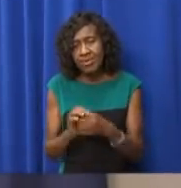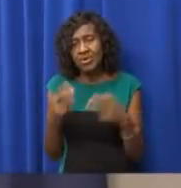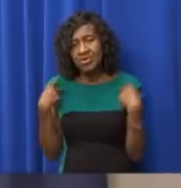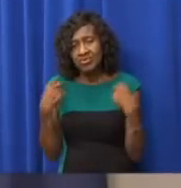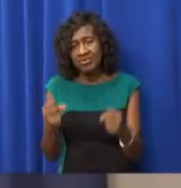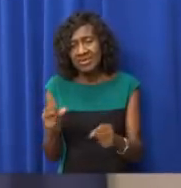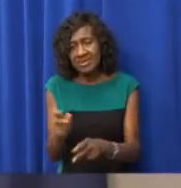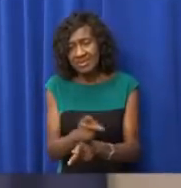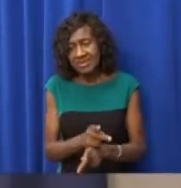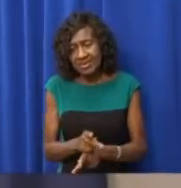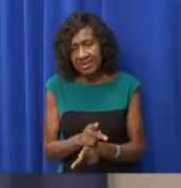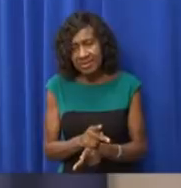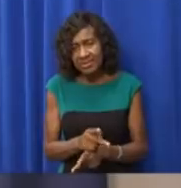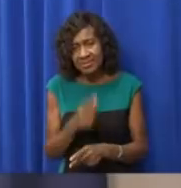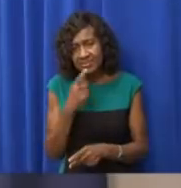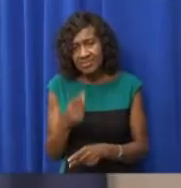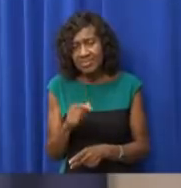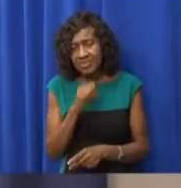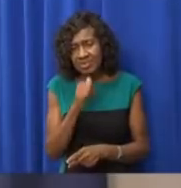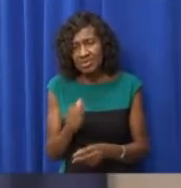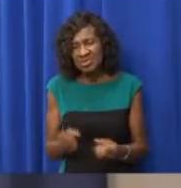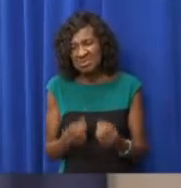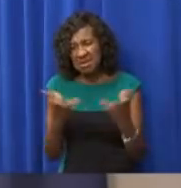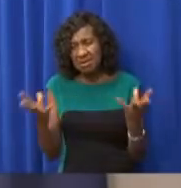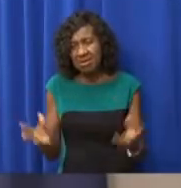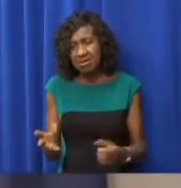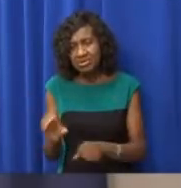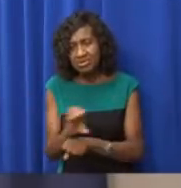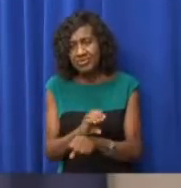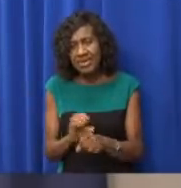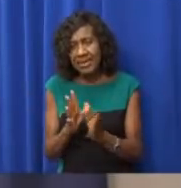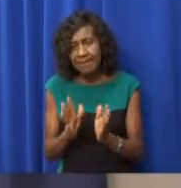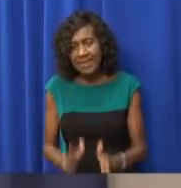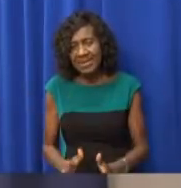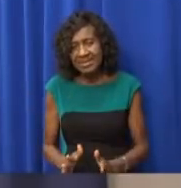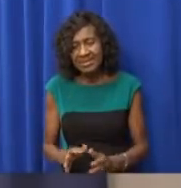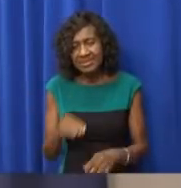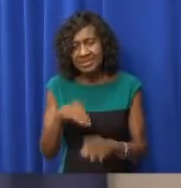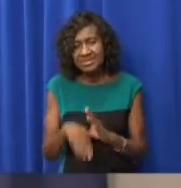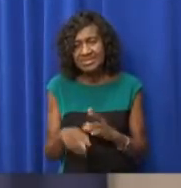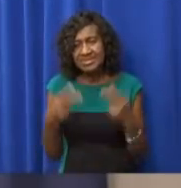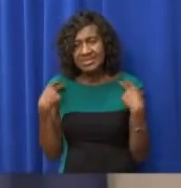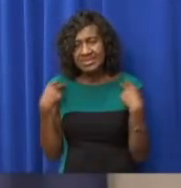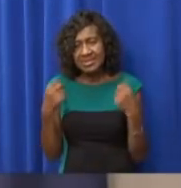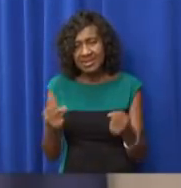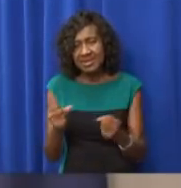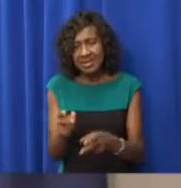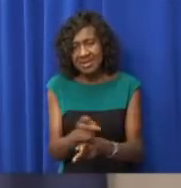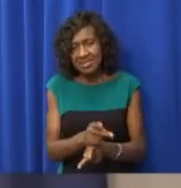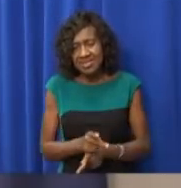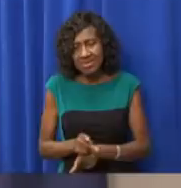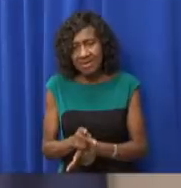Caymanians are in that industry. And so I think that is what should be encouraged is for